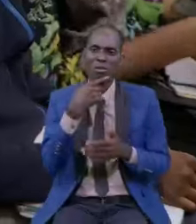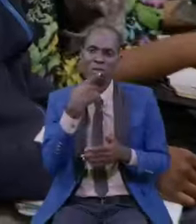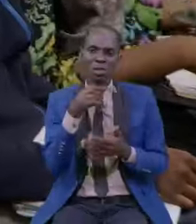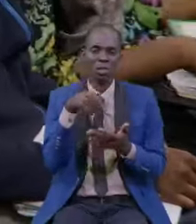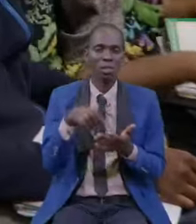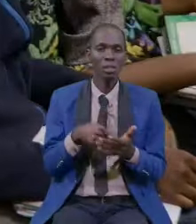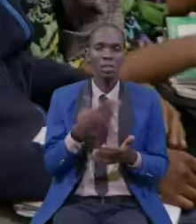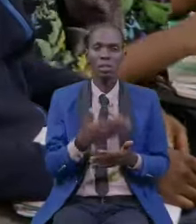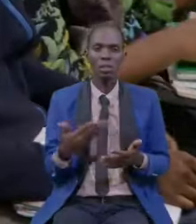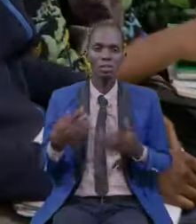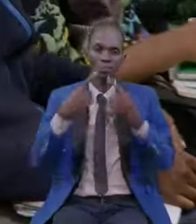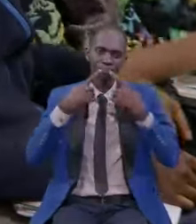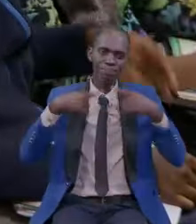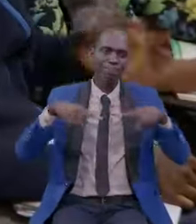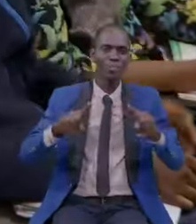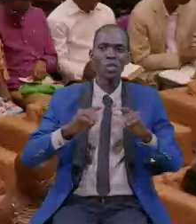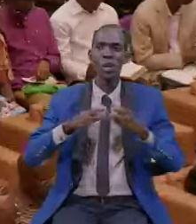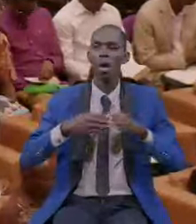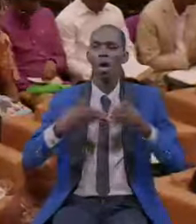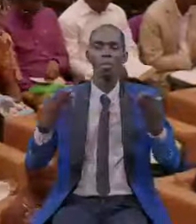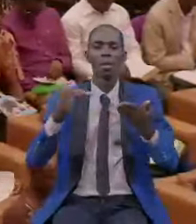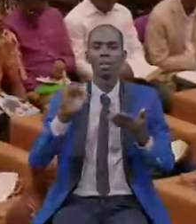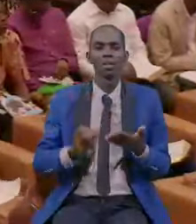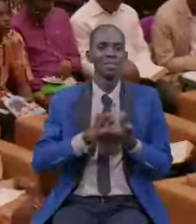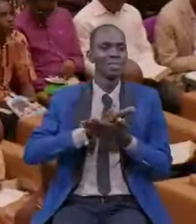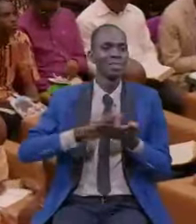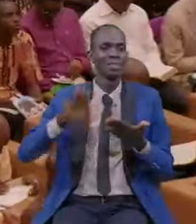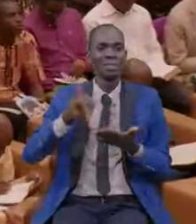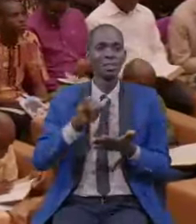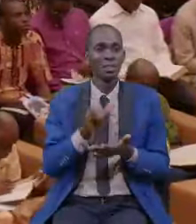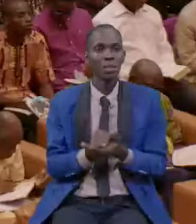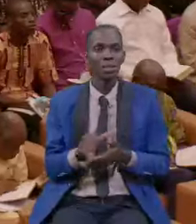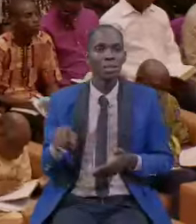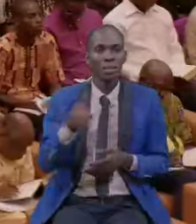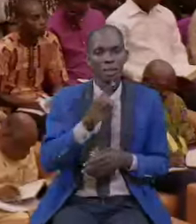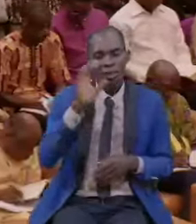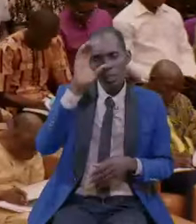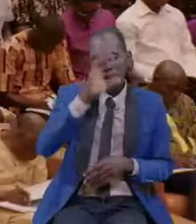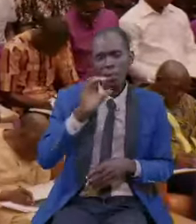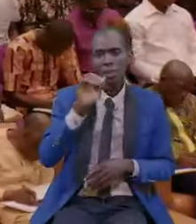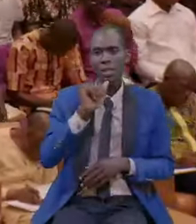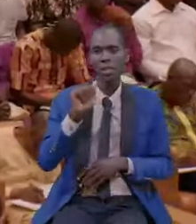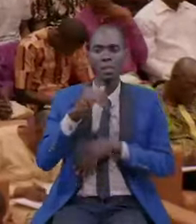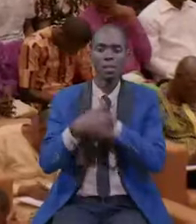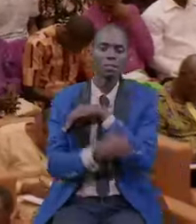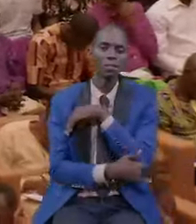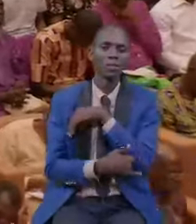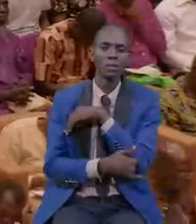things declare plainly that they seek a country. In verse